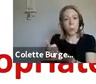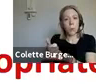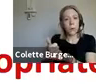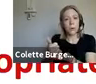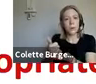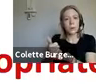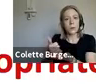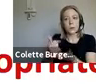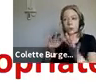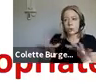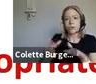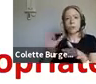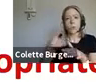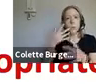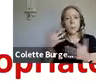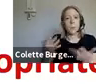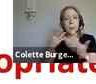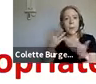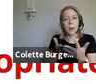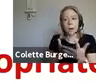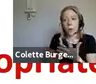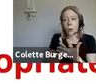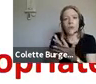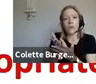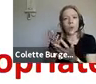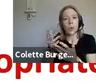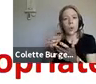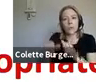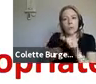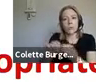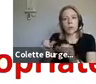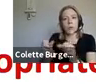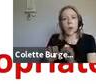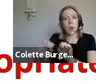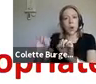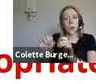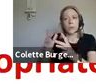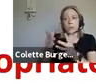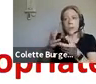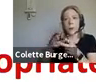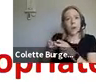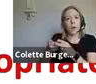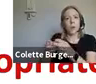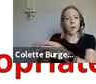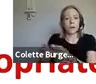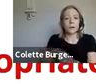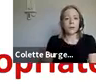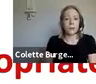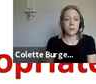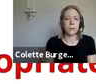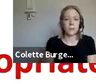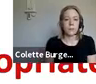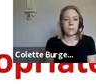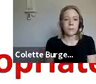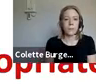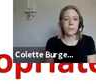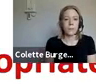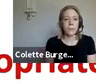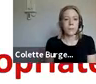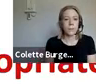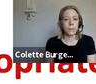children as they play and move through their own unique learning and development pathways. Last